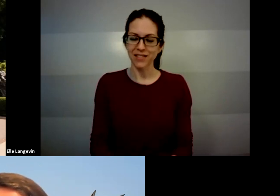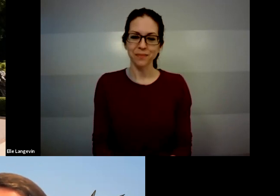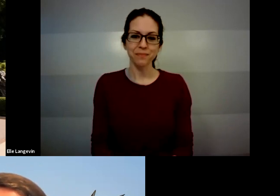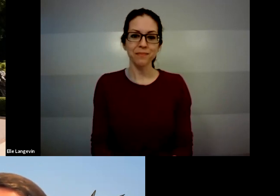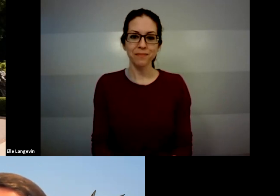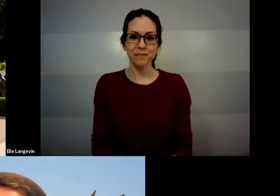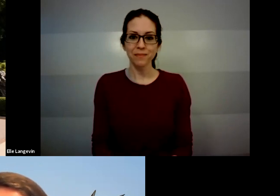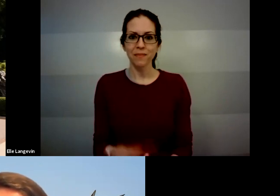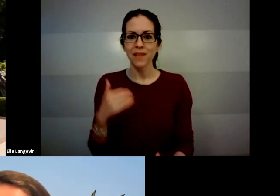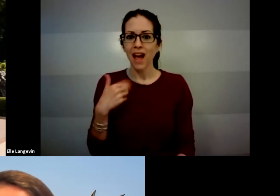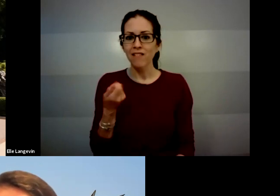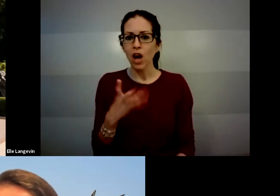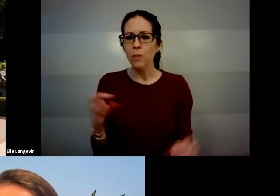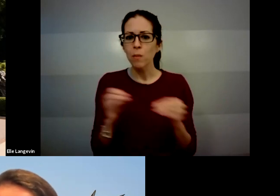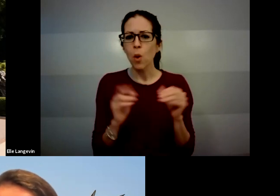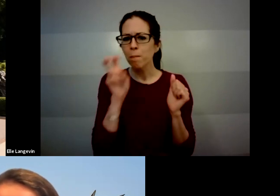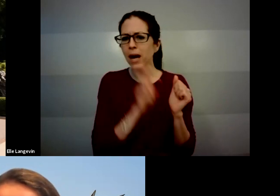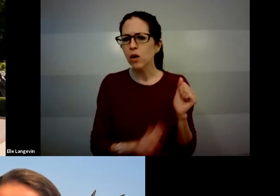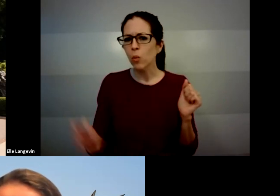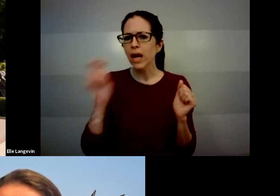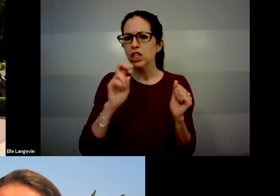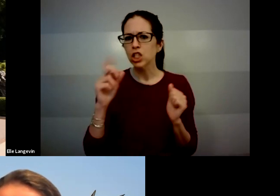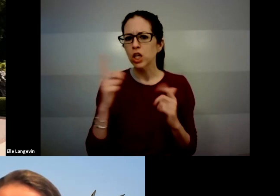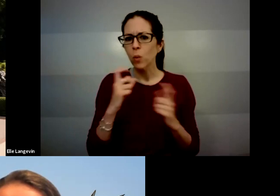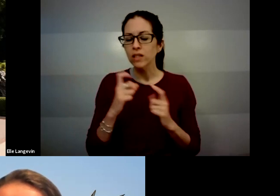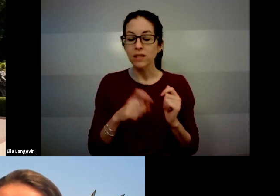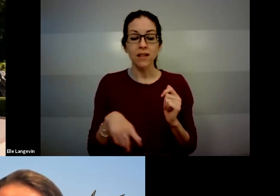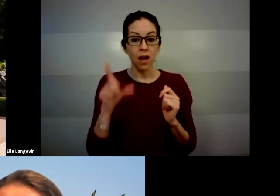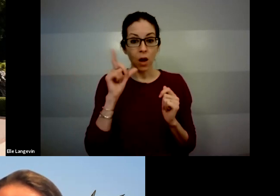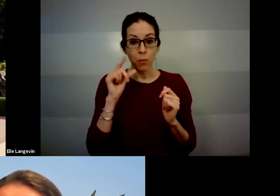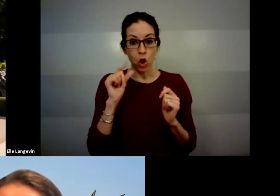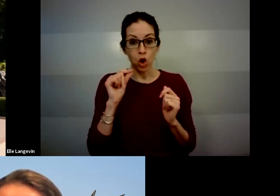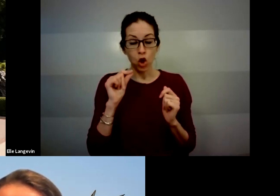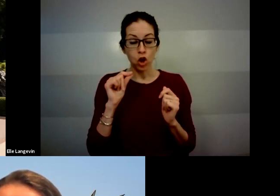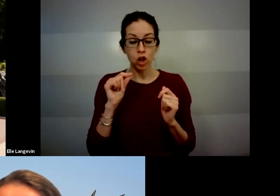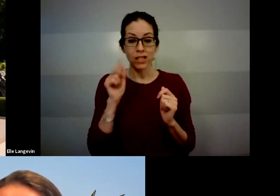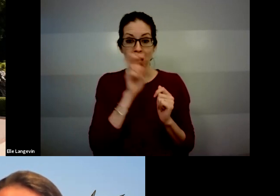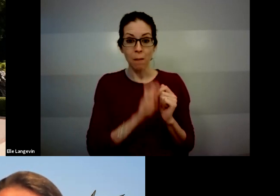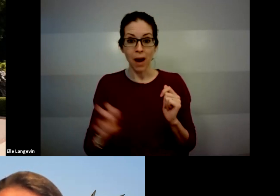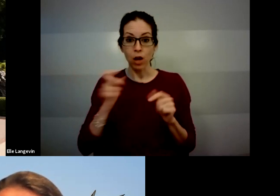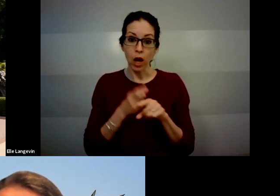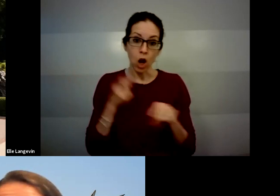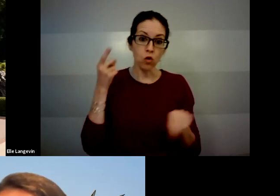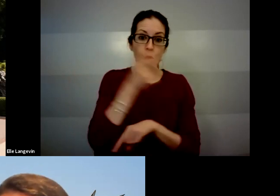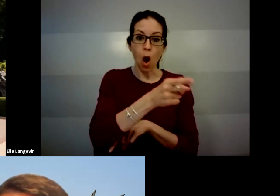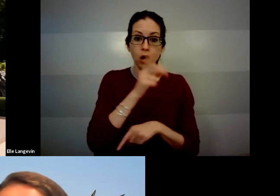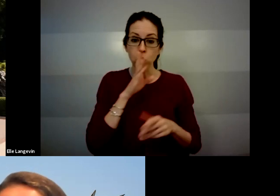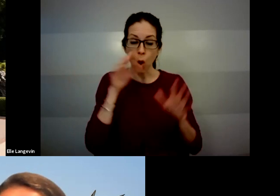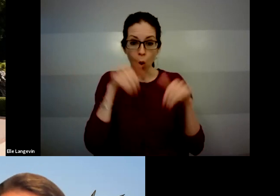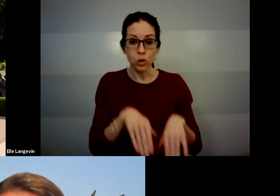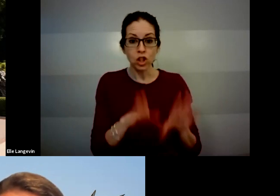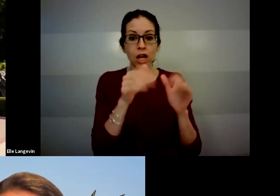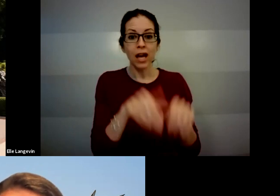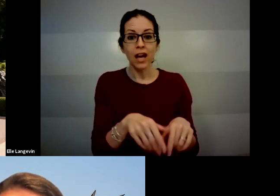couple more migration questions in here. Do birds ever migrate across like the ocean? Well, maybe from the